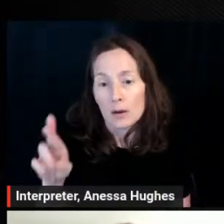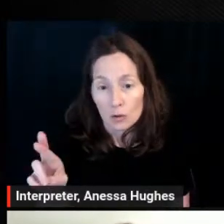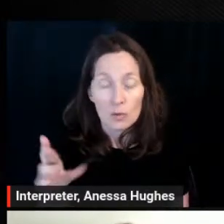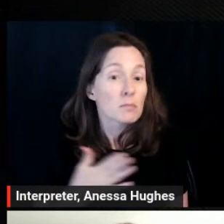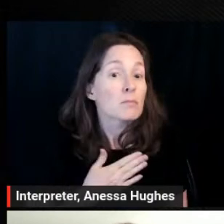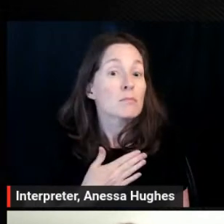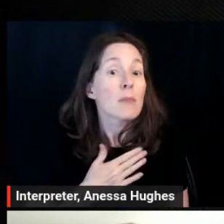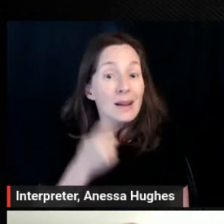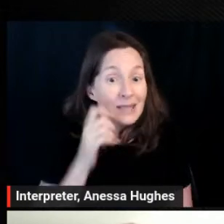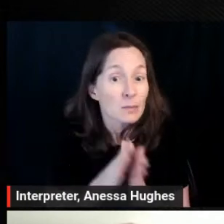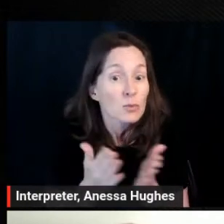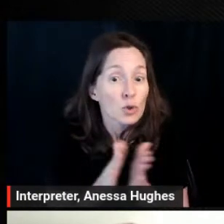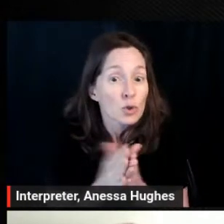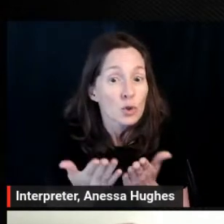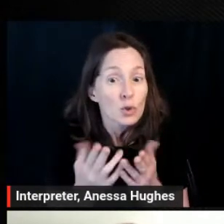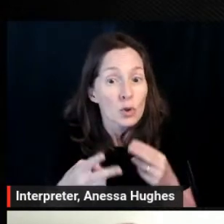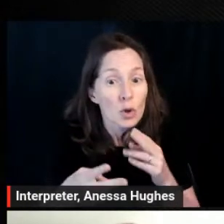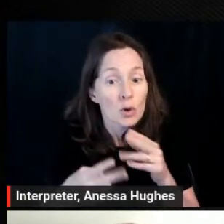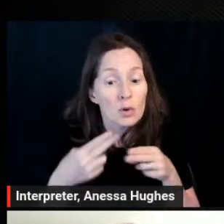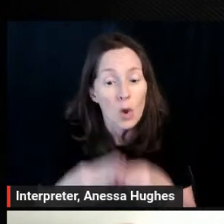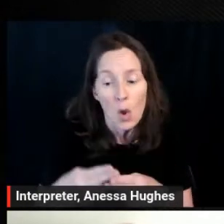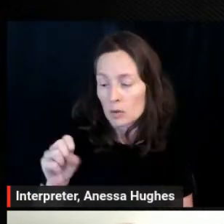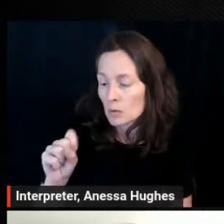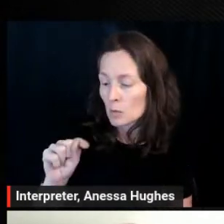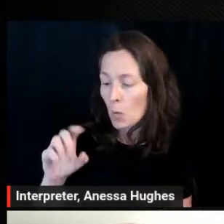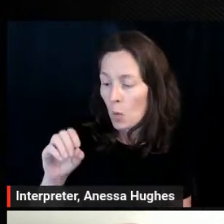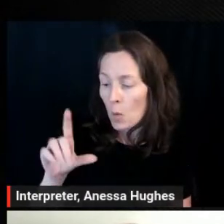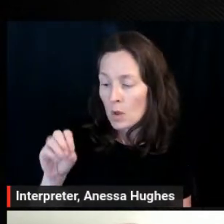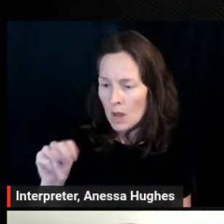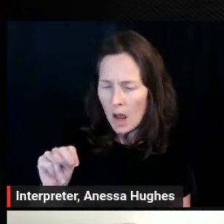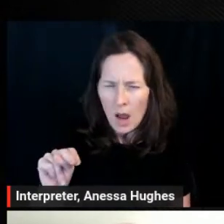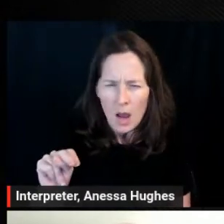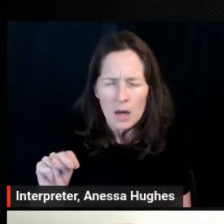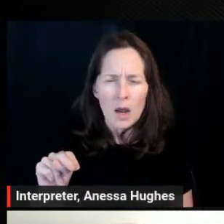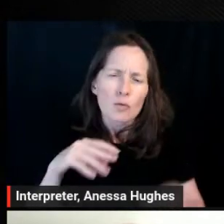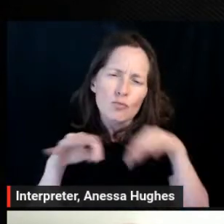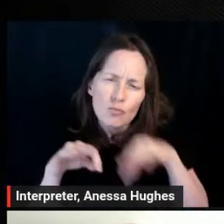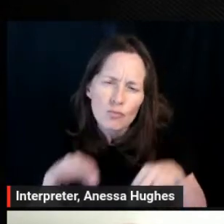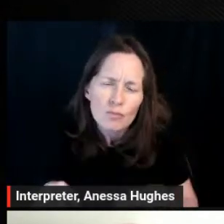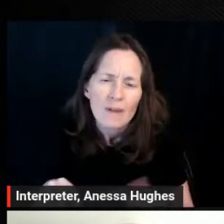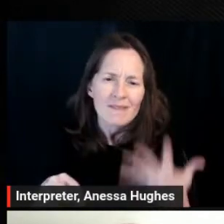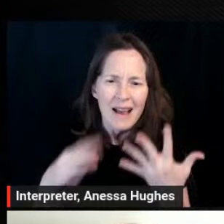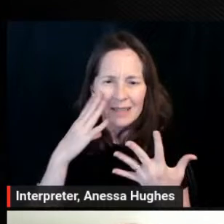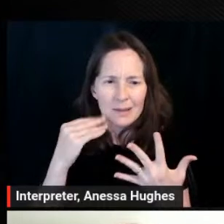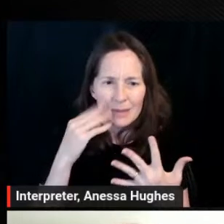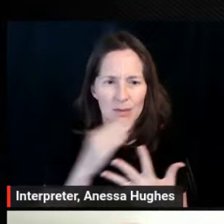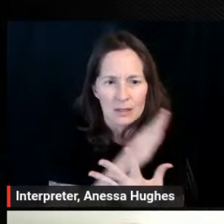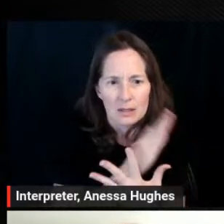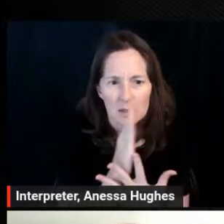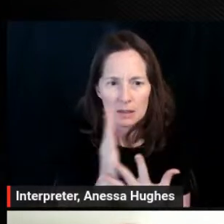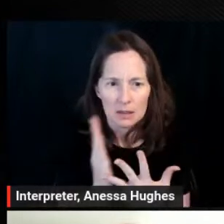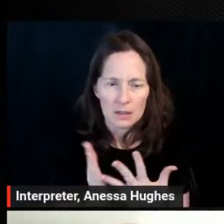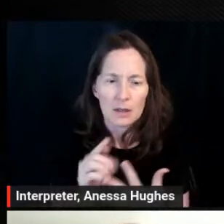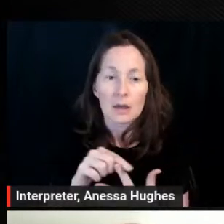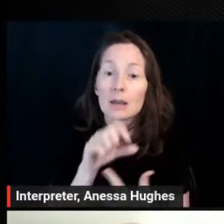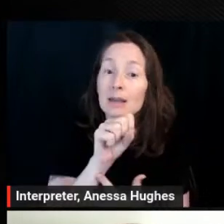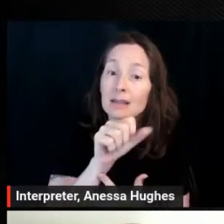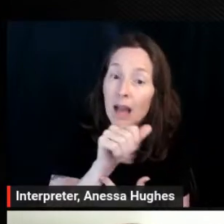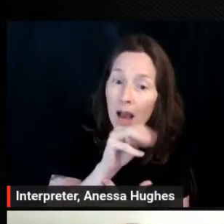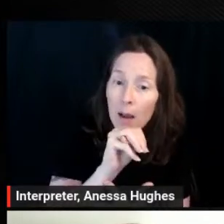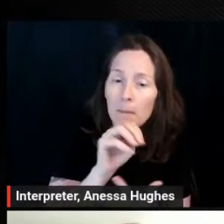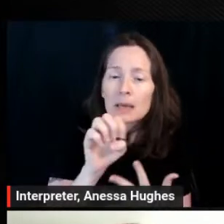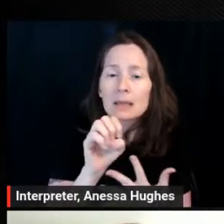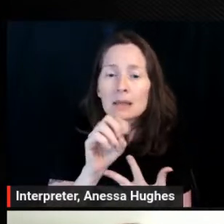In August of 1825, Cornelius and Sam and Enos and